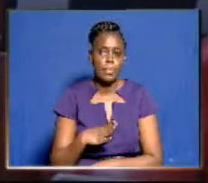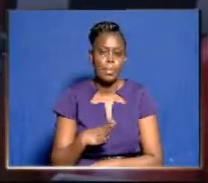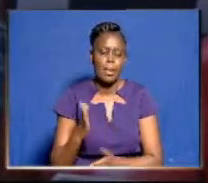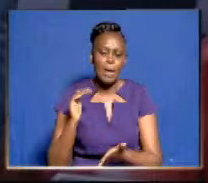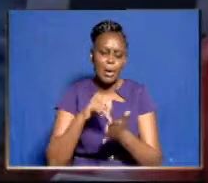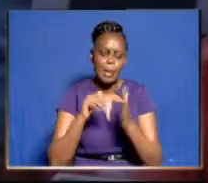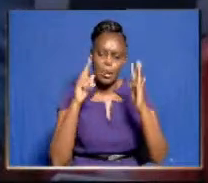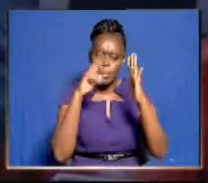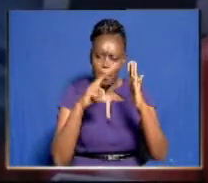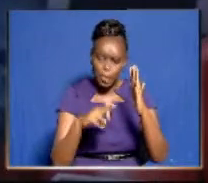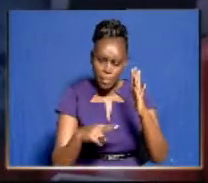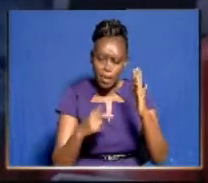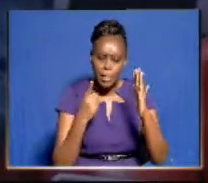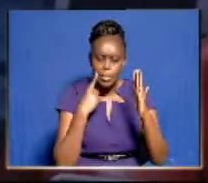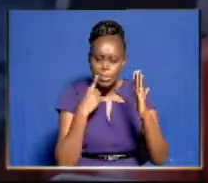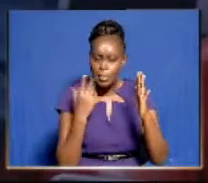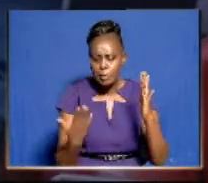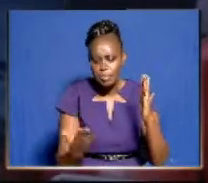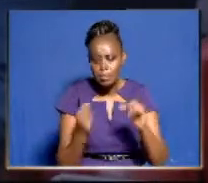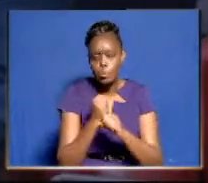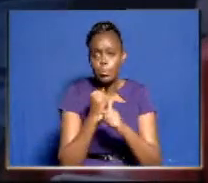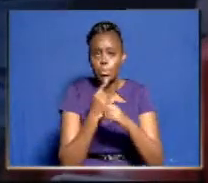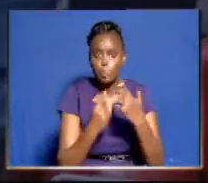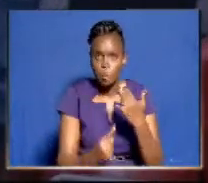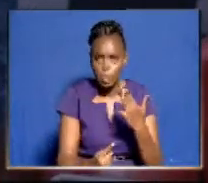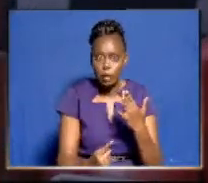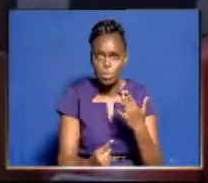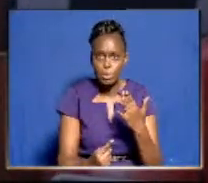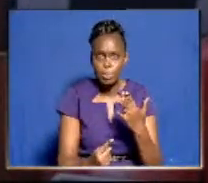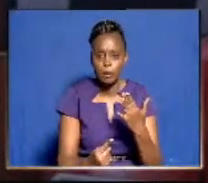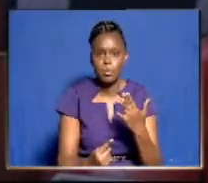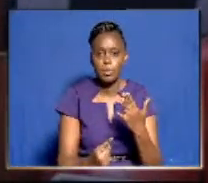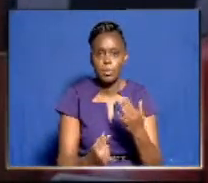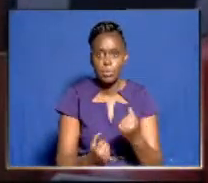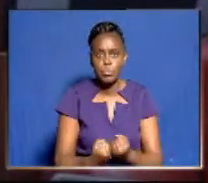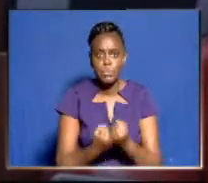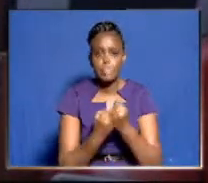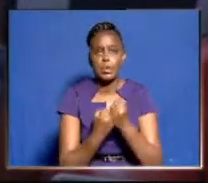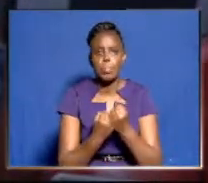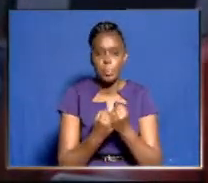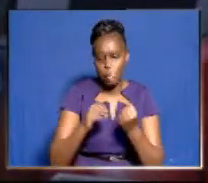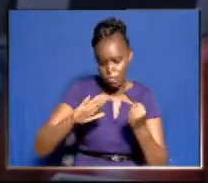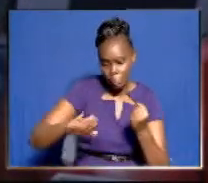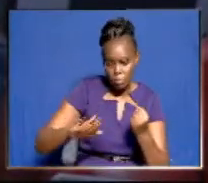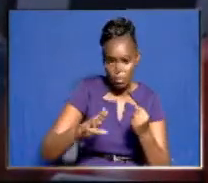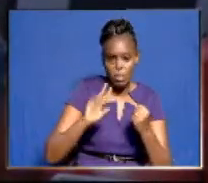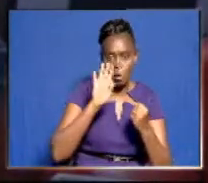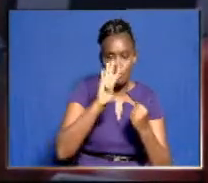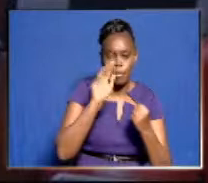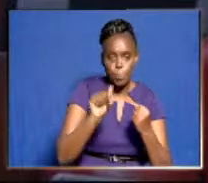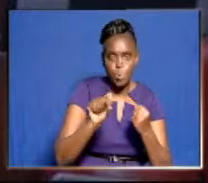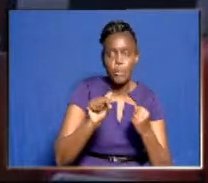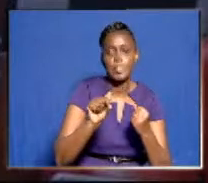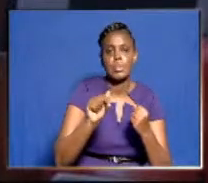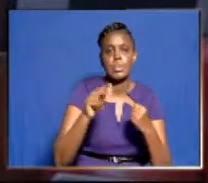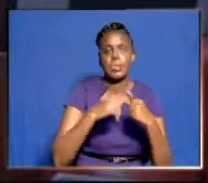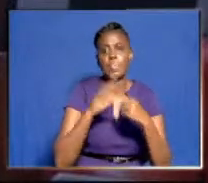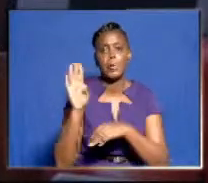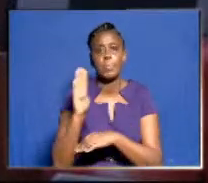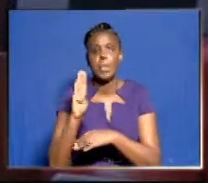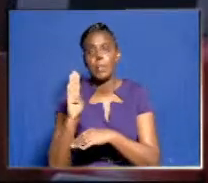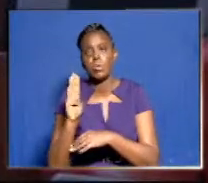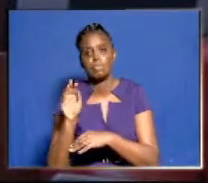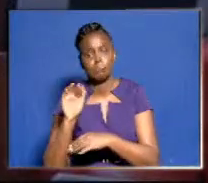again and see what can be done to cover this deficit of 4.7 billion. And